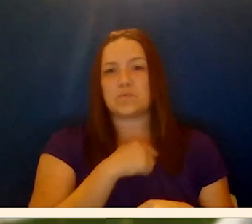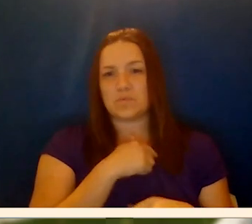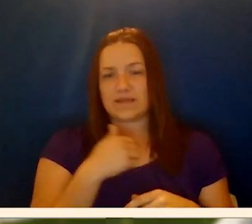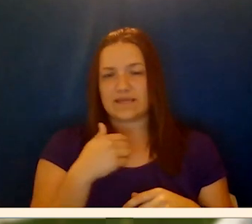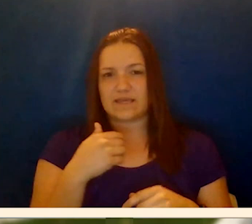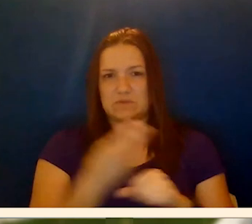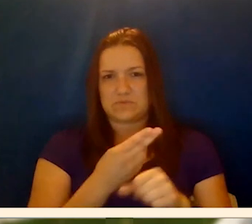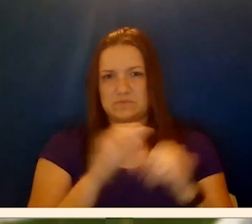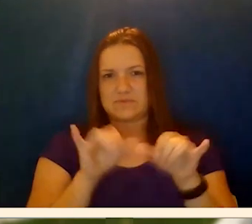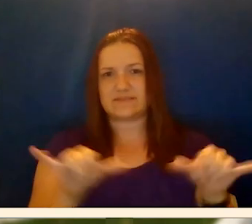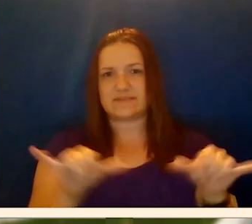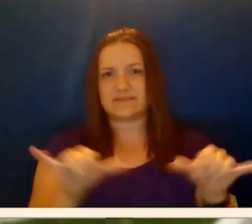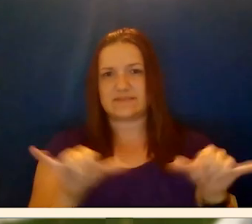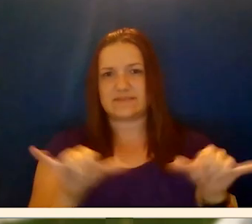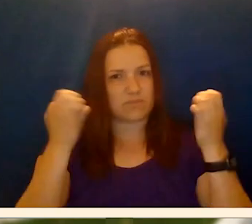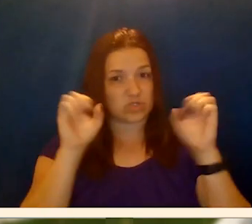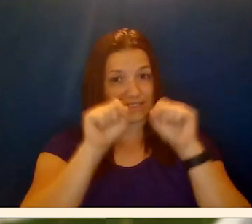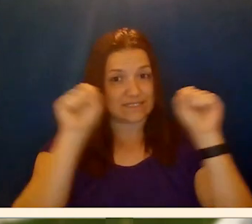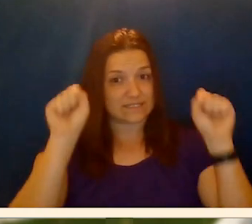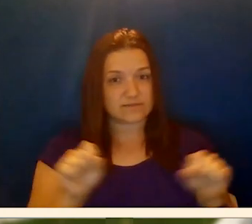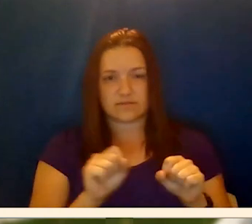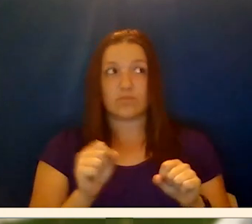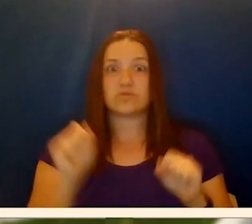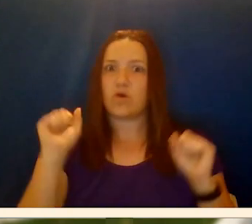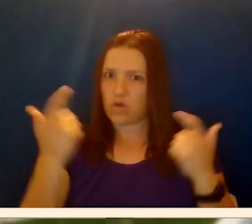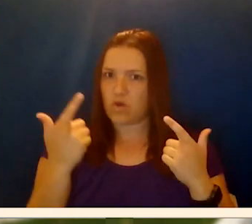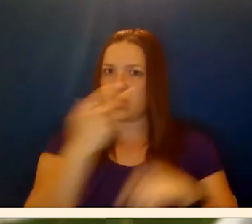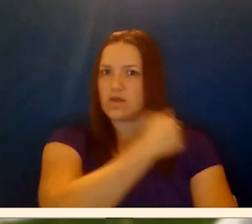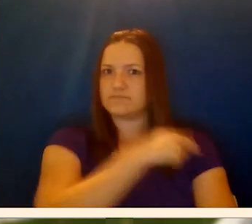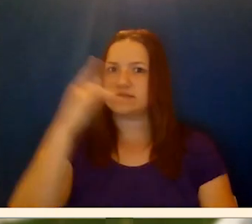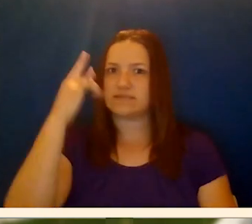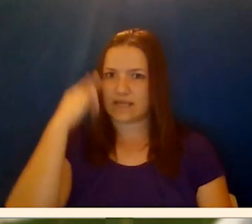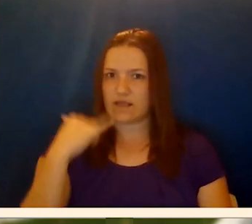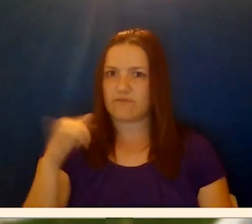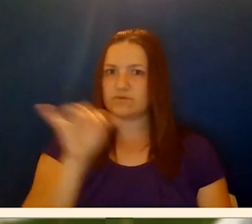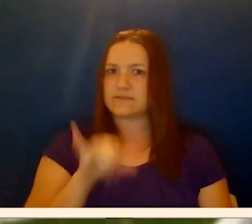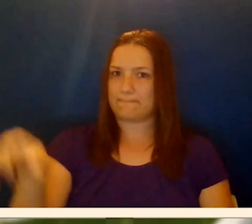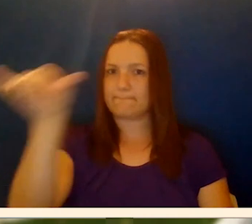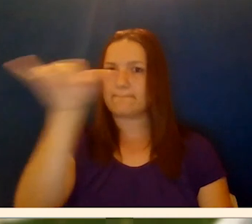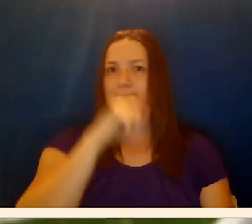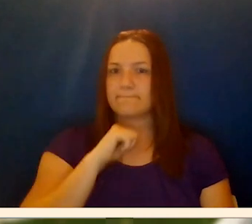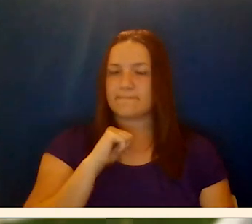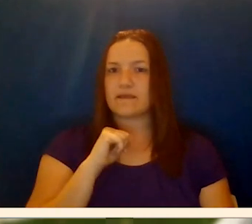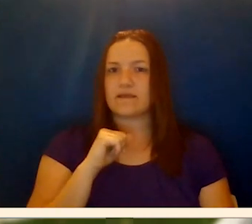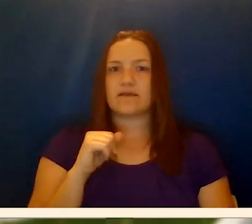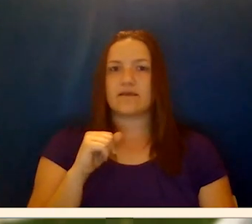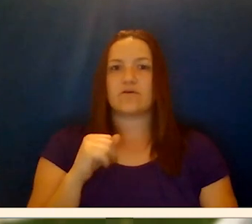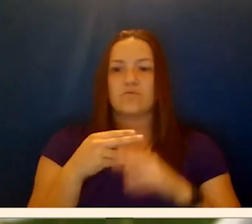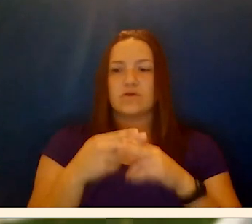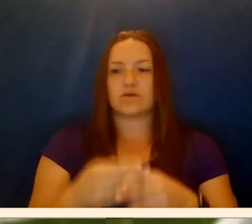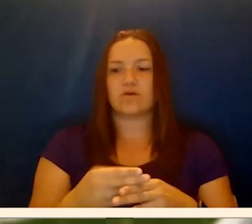that same emergency system, as does every hospital in California. And we call